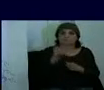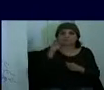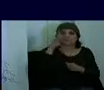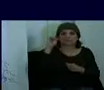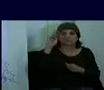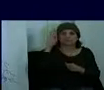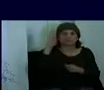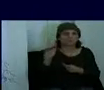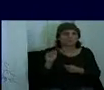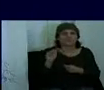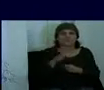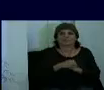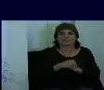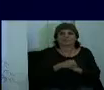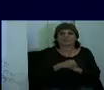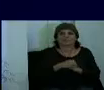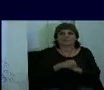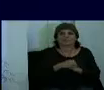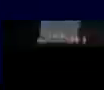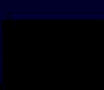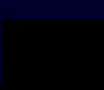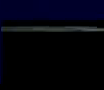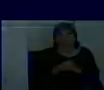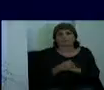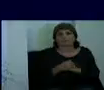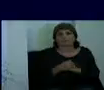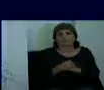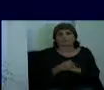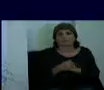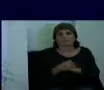Harambe! Harambe!